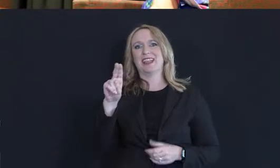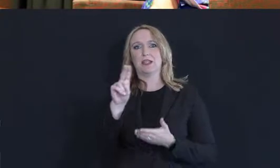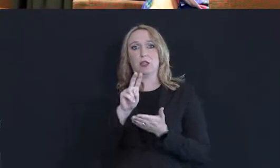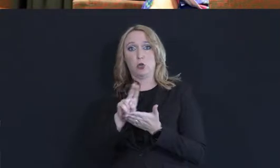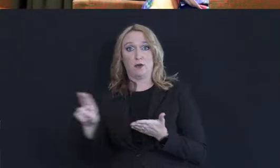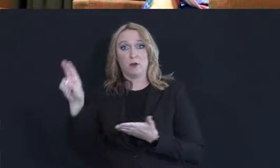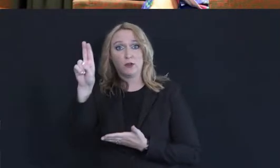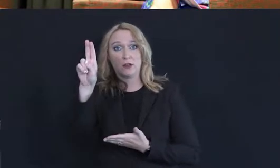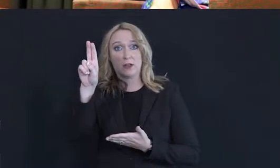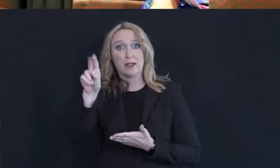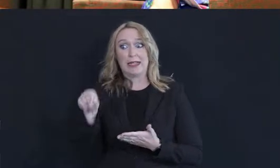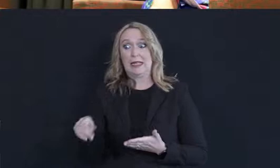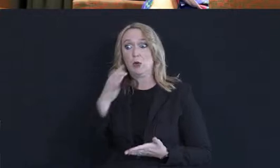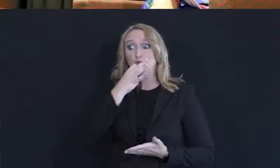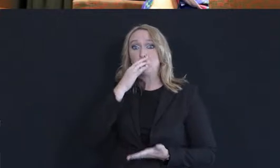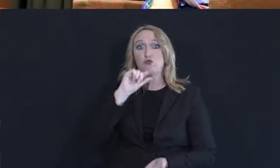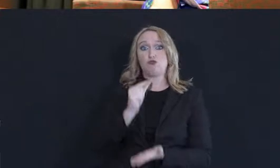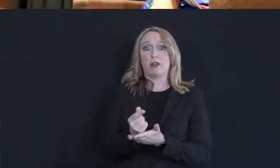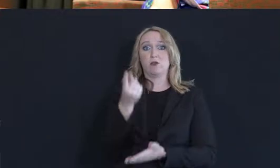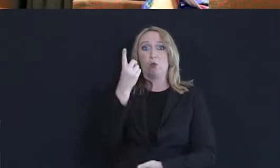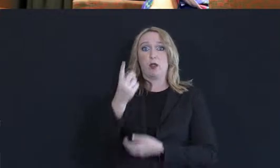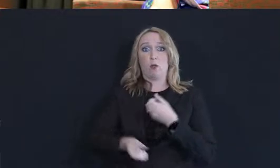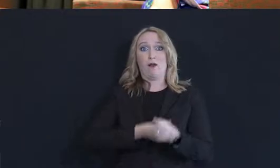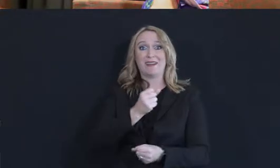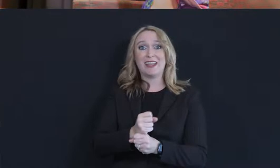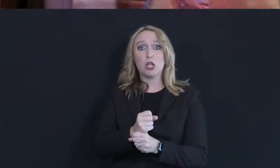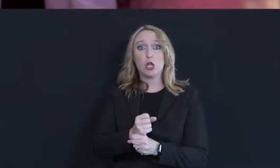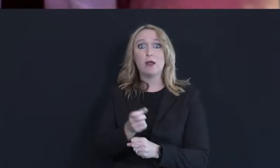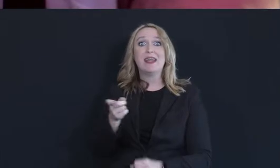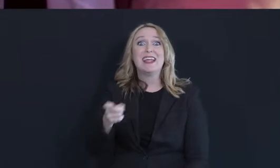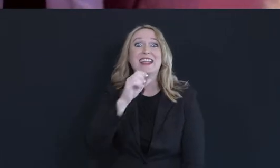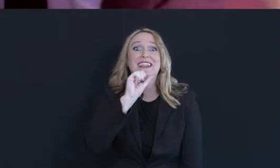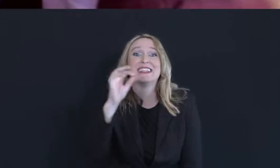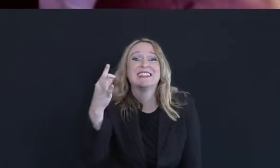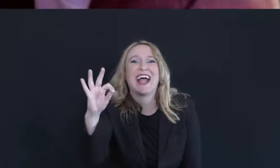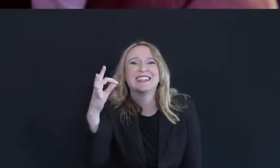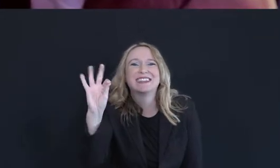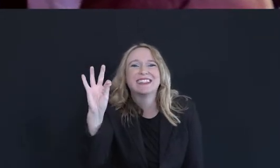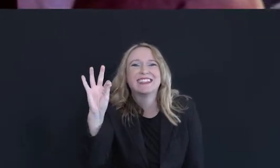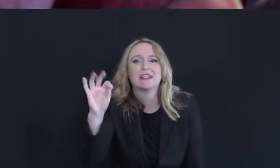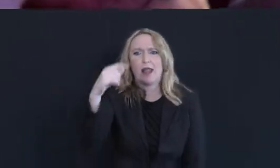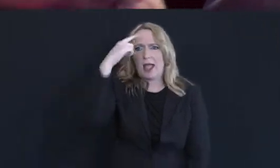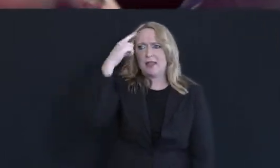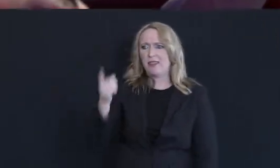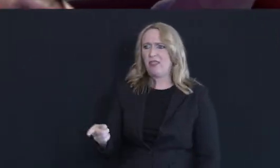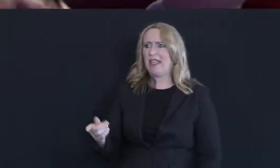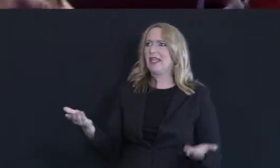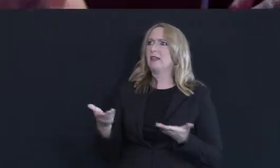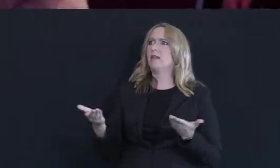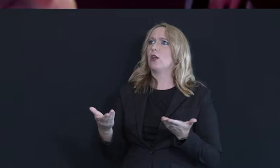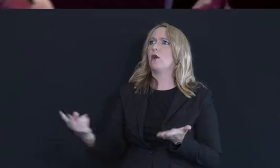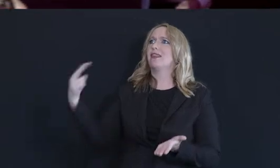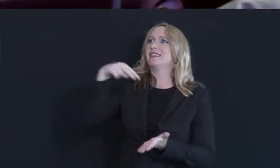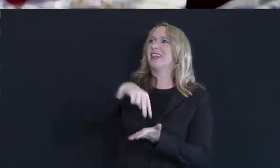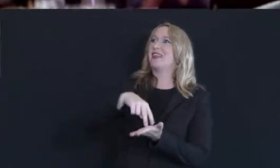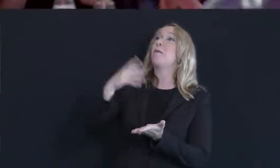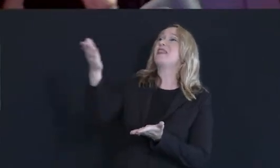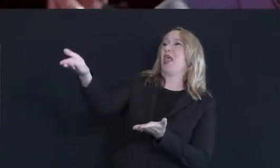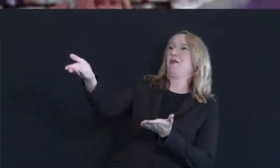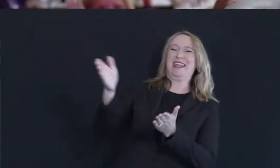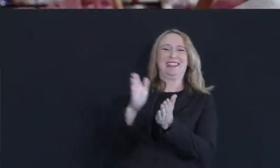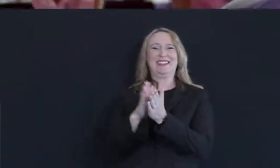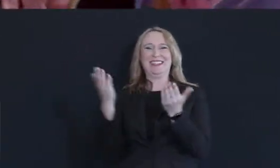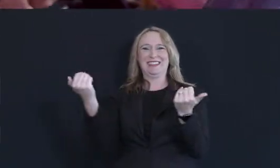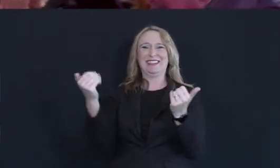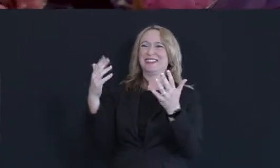in one year and he is just 19 years old y'all I think Brandon may be with us if he's not please stand up and let's celebrate